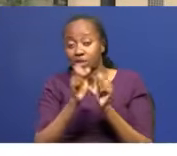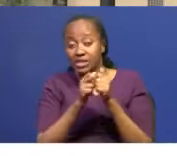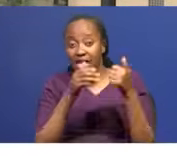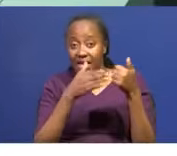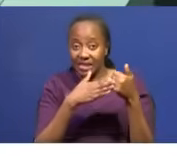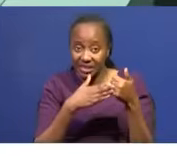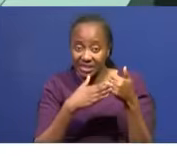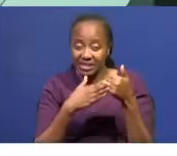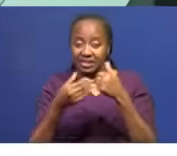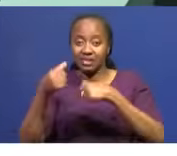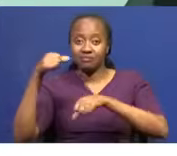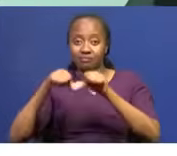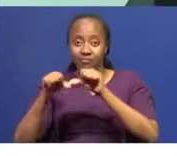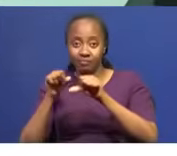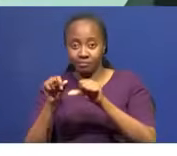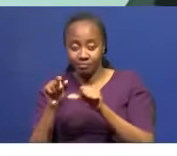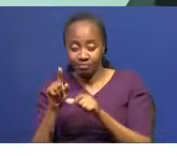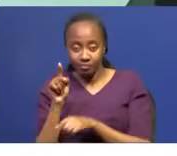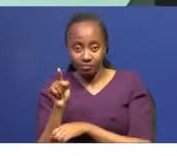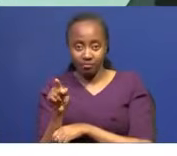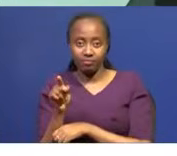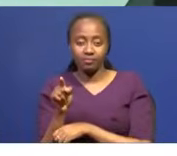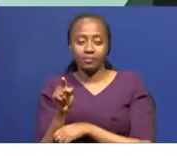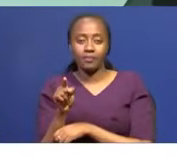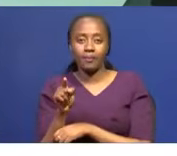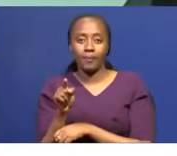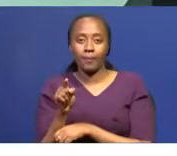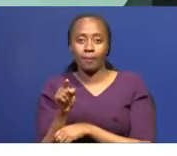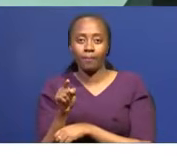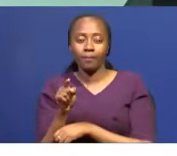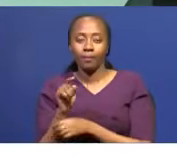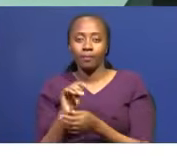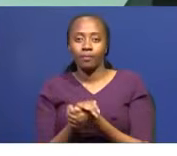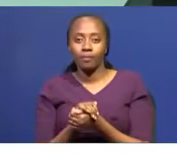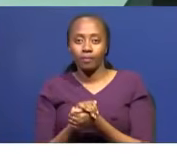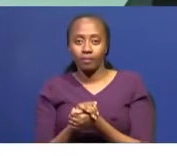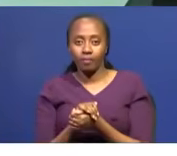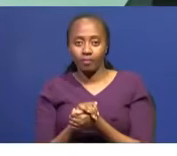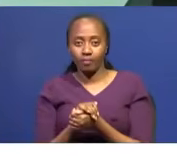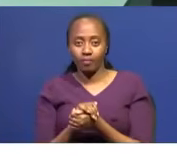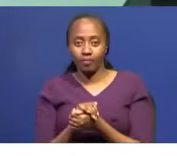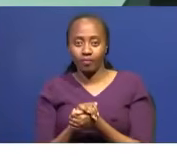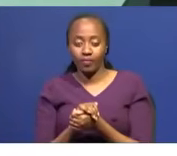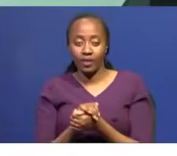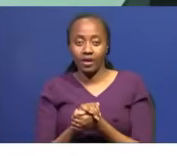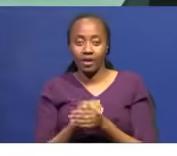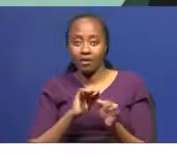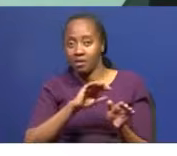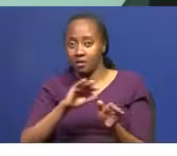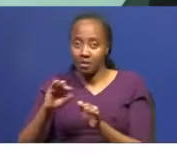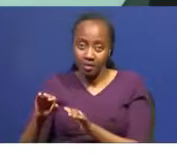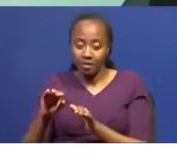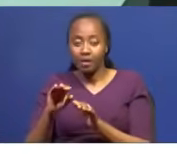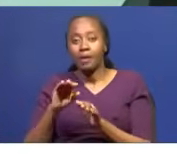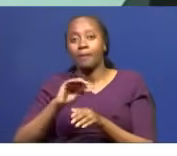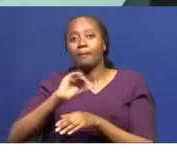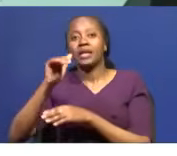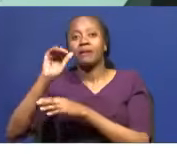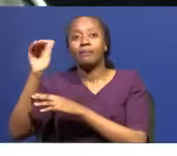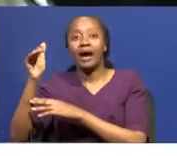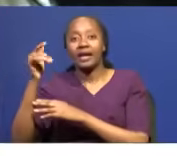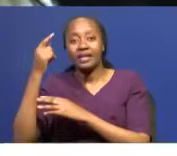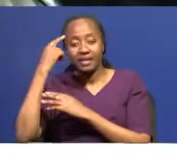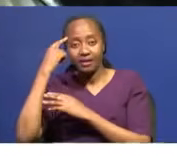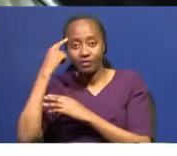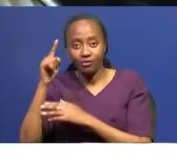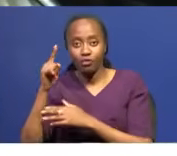charges. Elsewhere, Milimani High Court has issued a